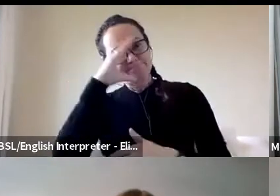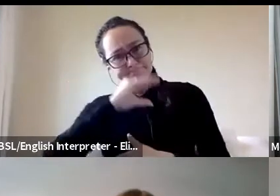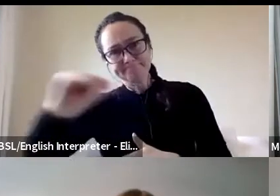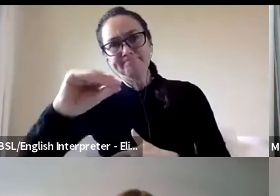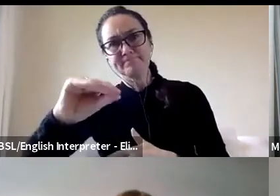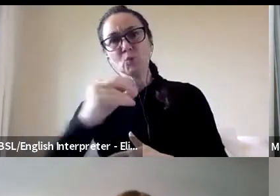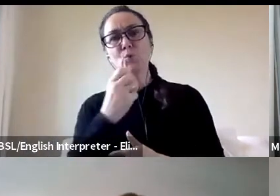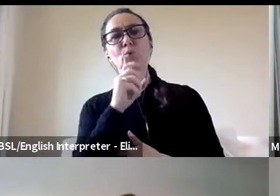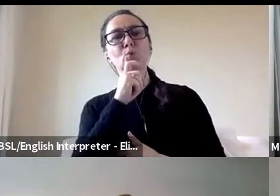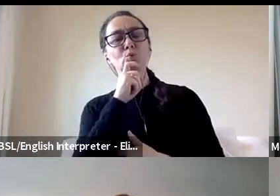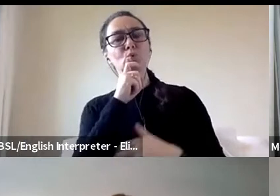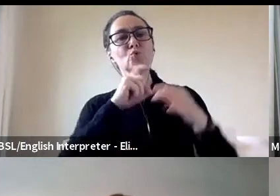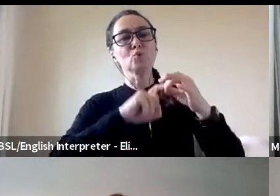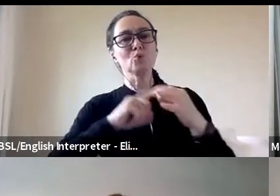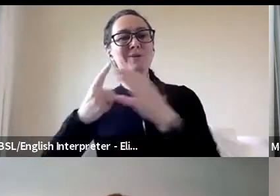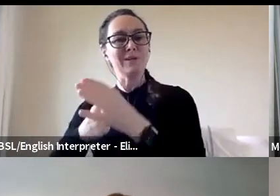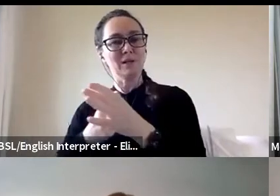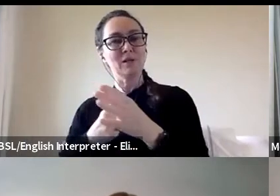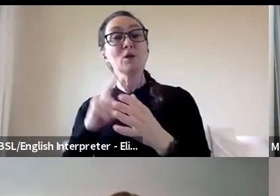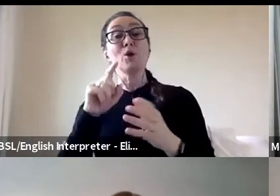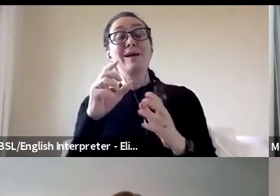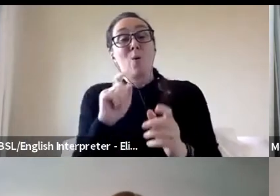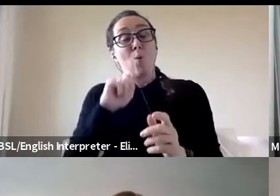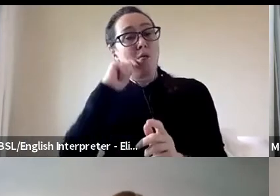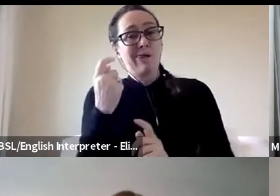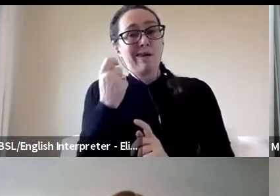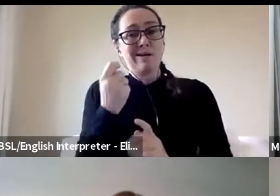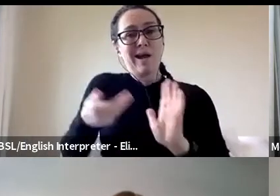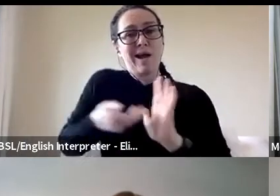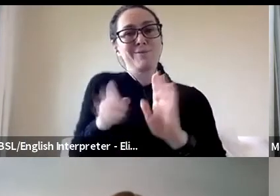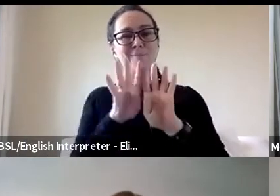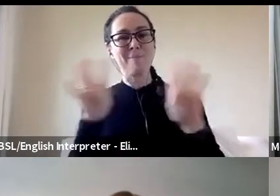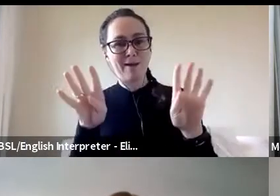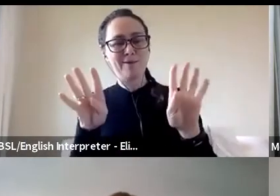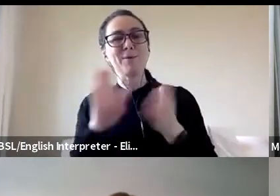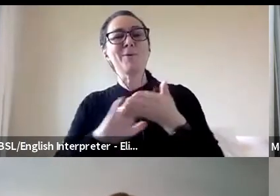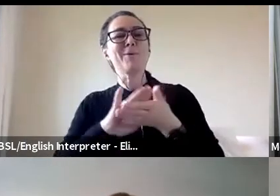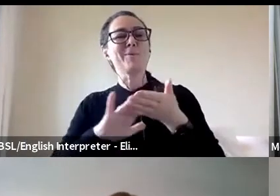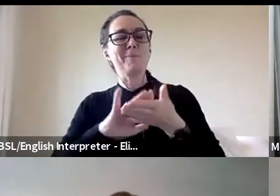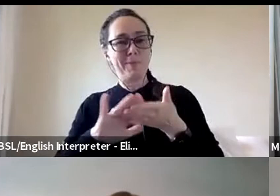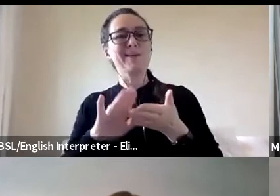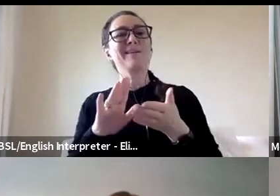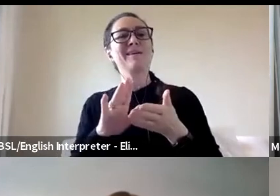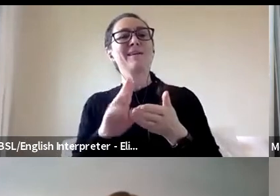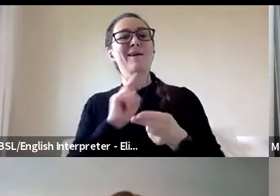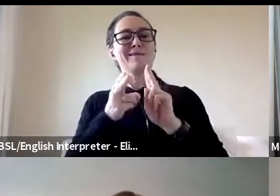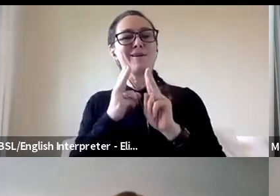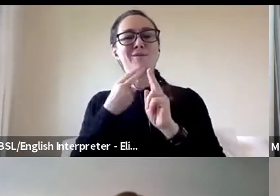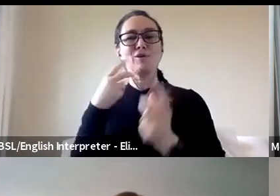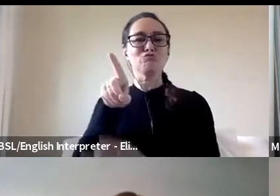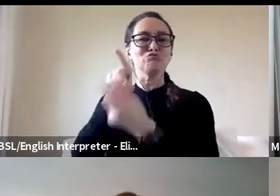box. You will then be temporarily added to the panel to communicate via the interpreter. You do need to make sure your video is